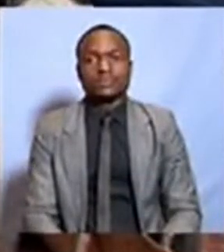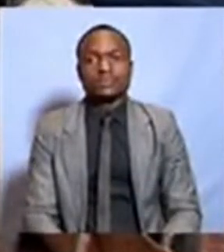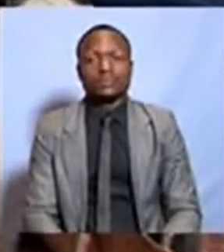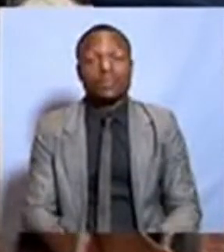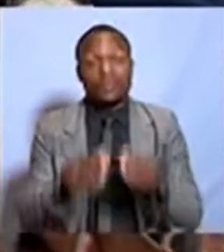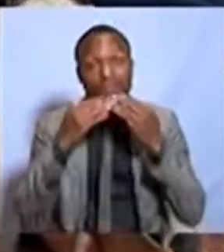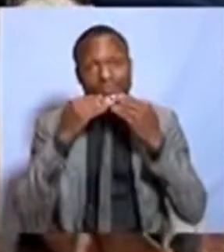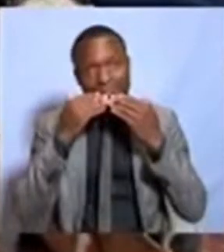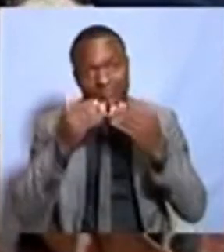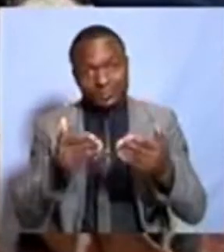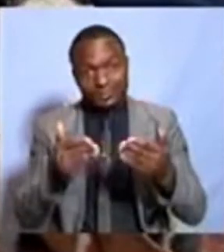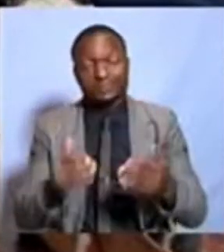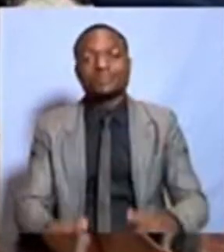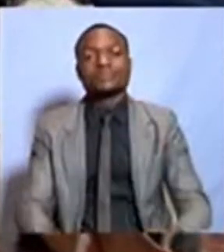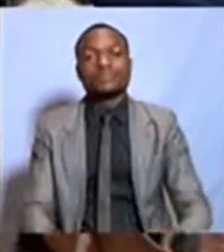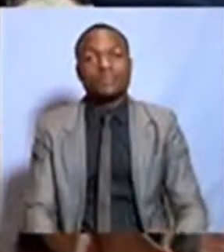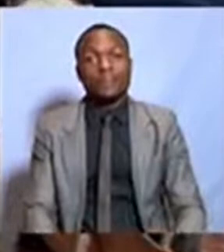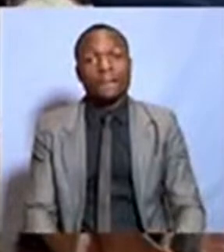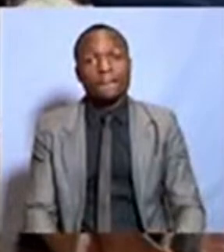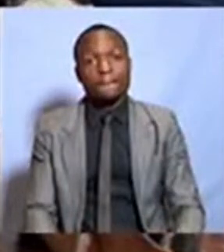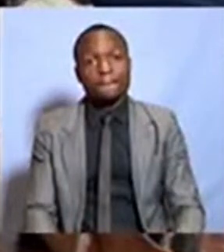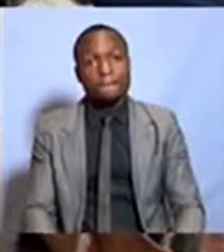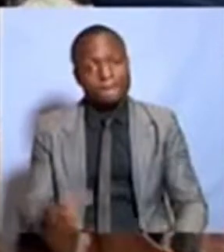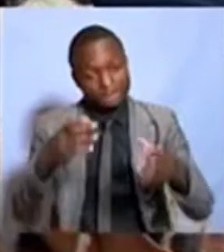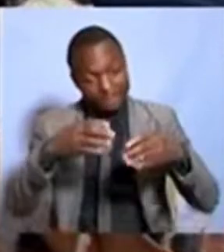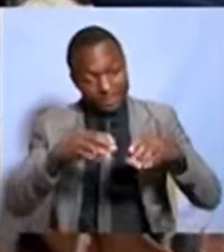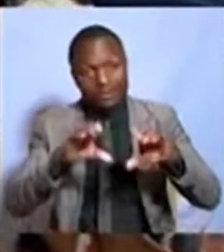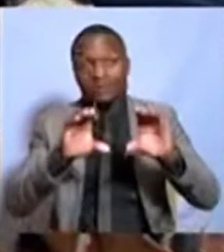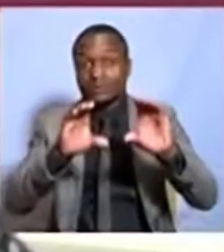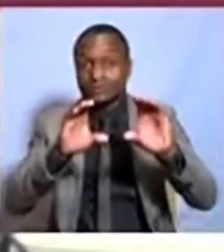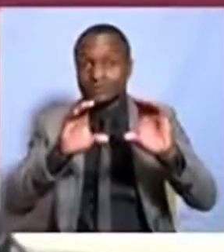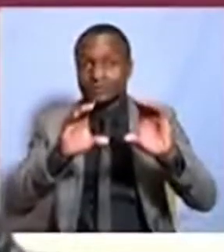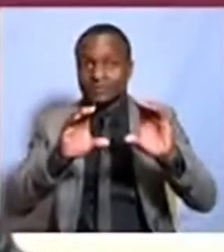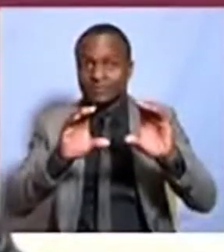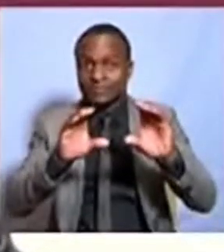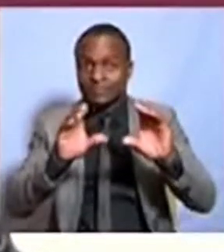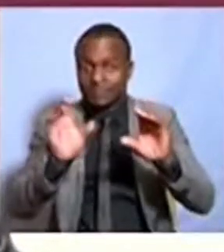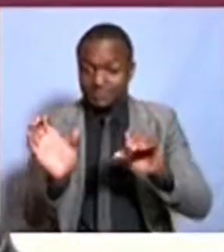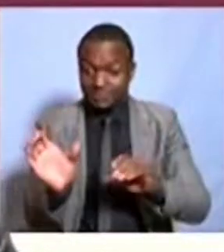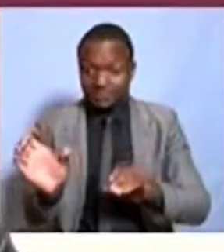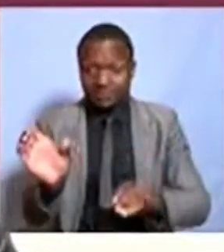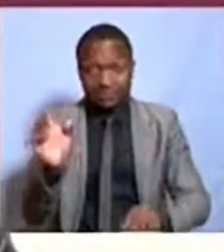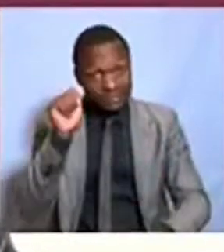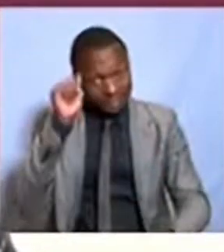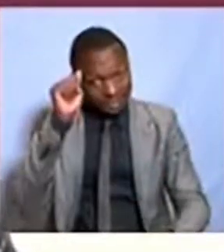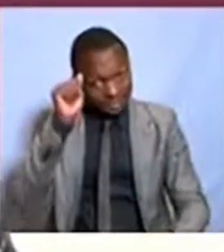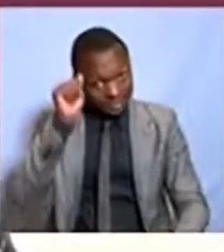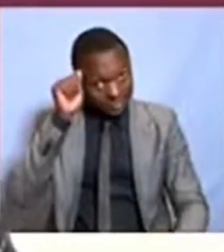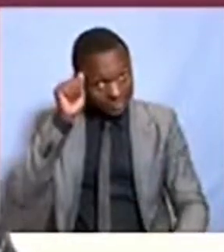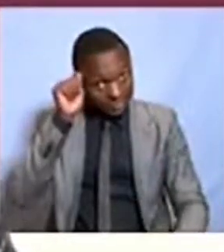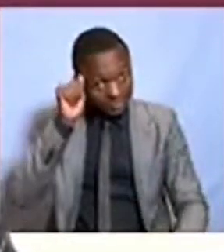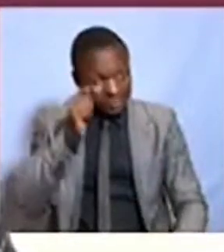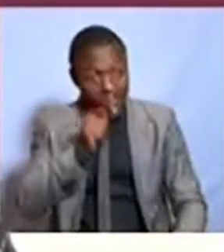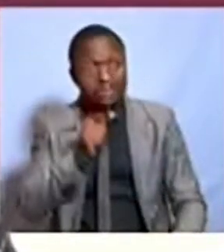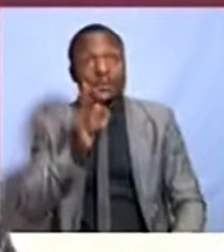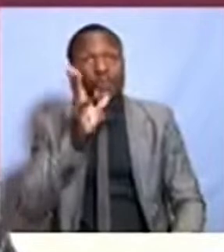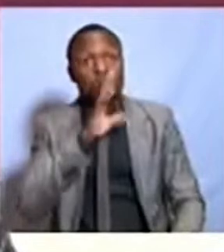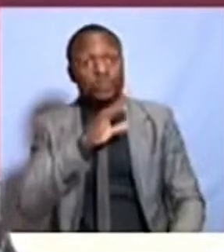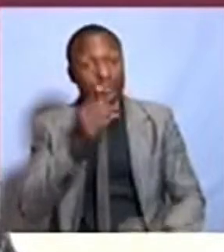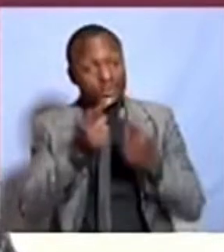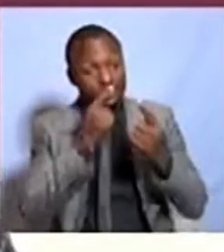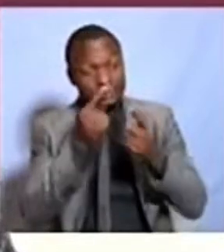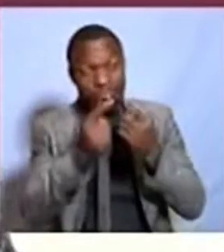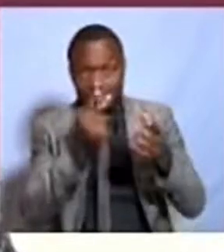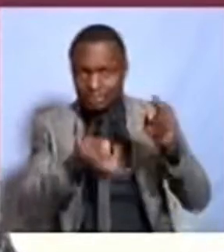Thank you so much. I will just proceed to the sector analysis. I think Kwalisiko has already spoken to